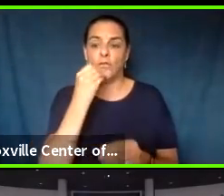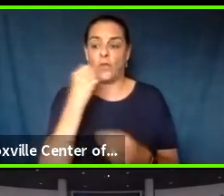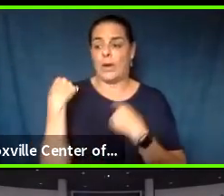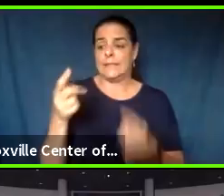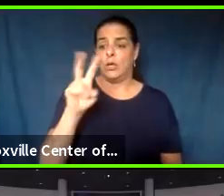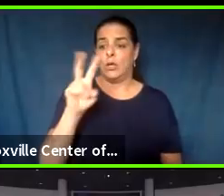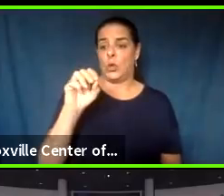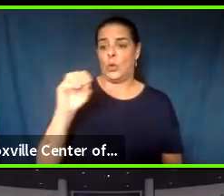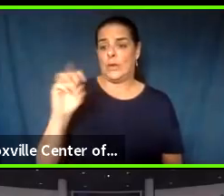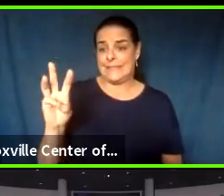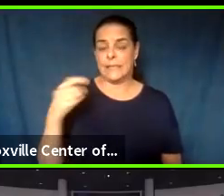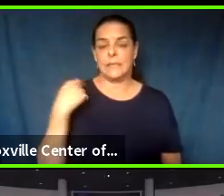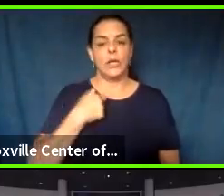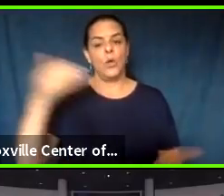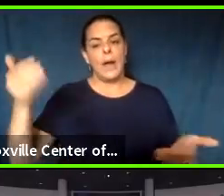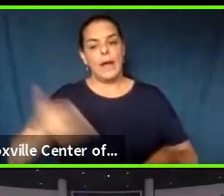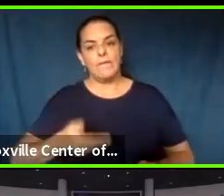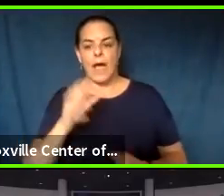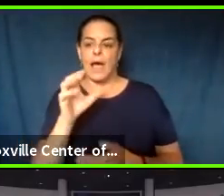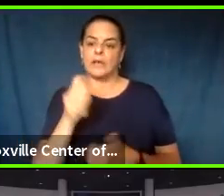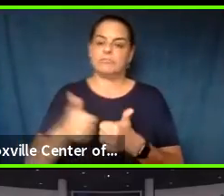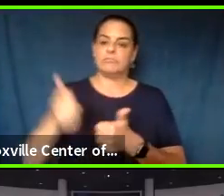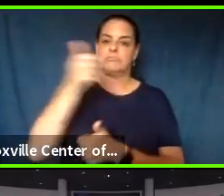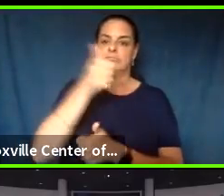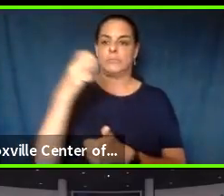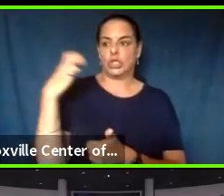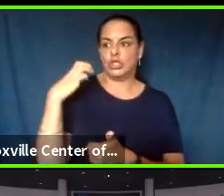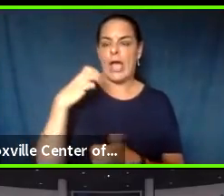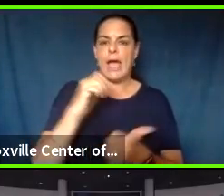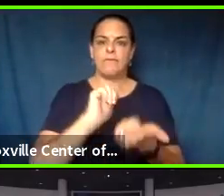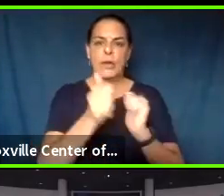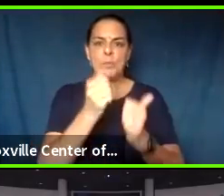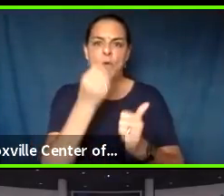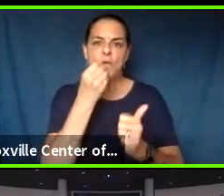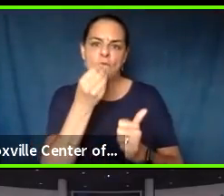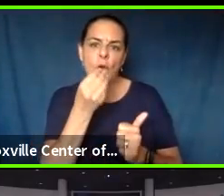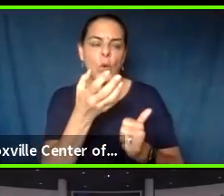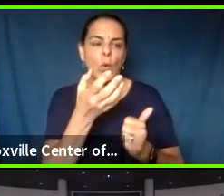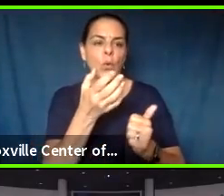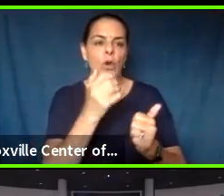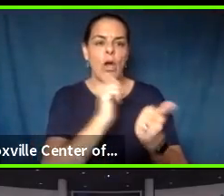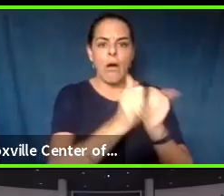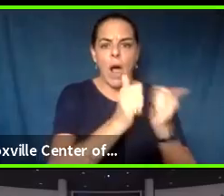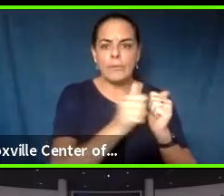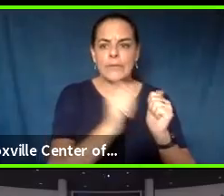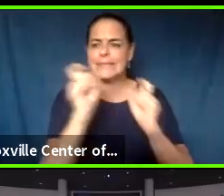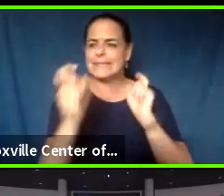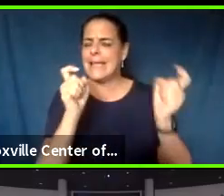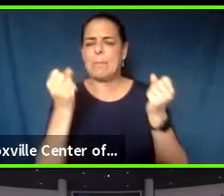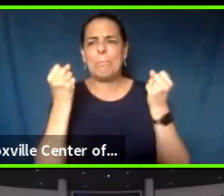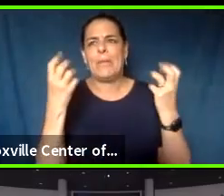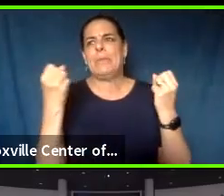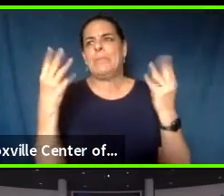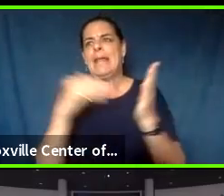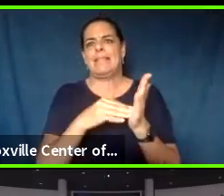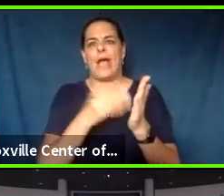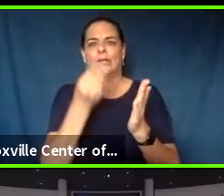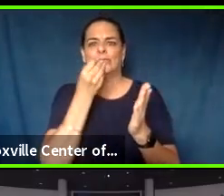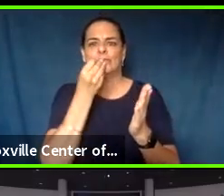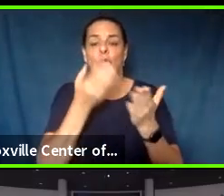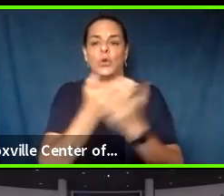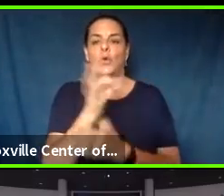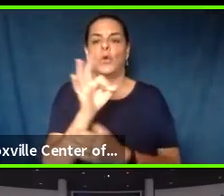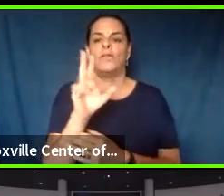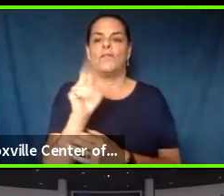employed executive chefs, served prefix dinners, competed in food competitions, donated thousands to charity through fundraising dinners, and continue to craft